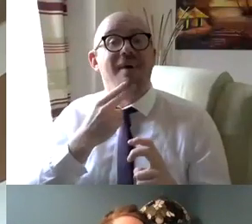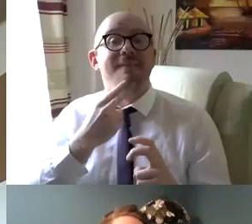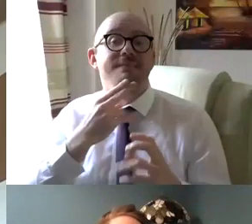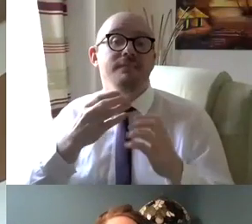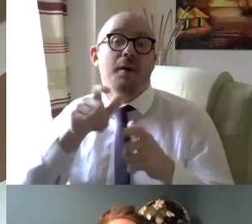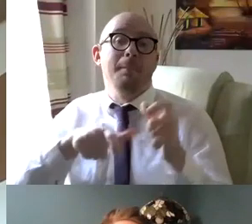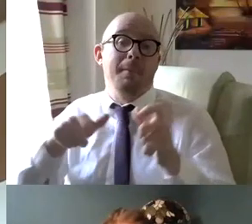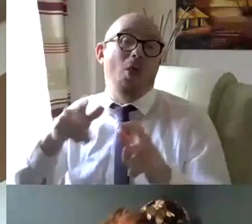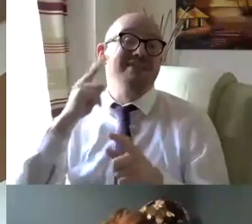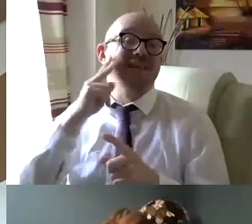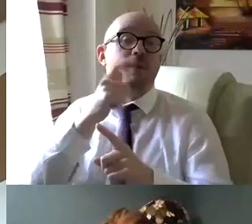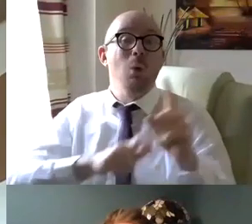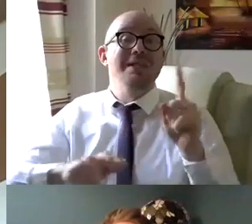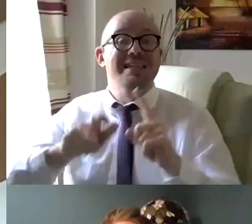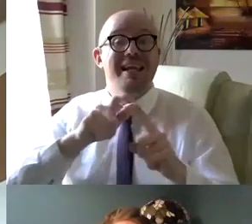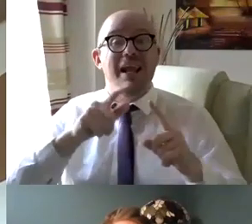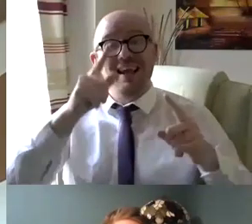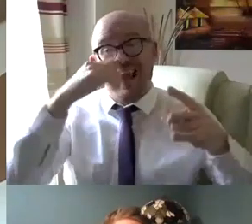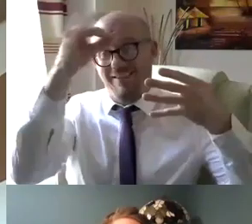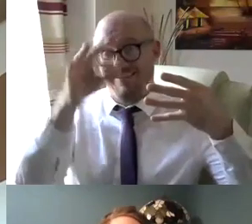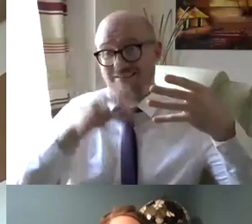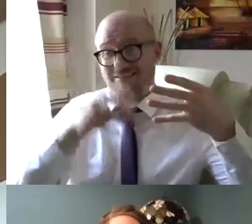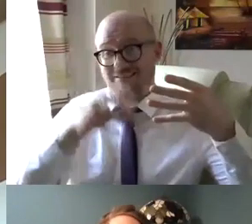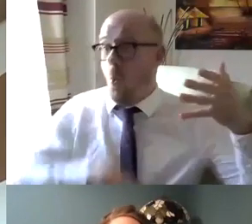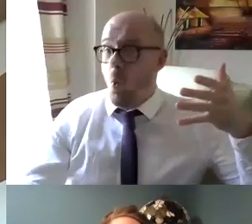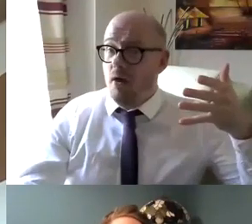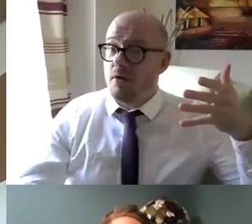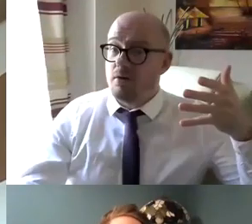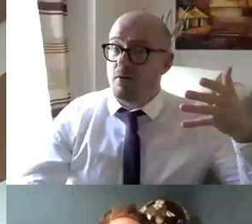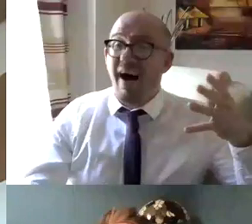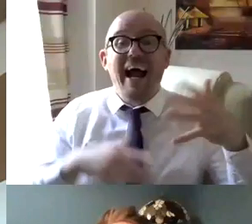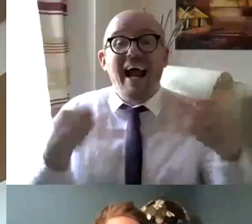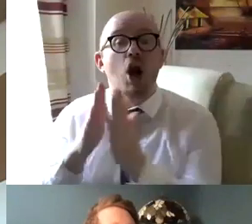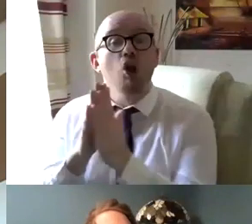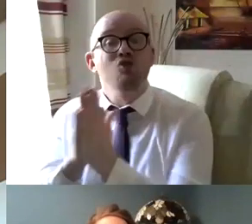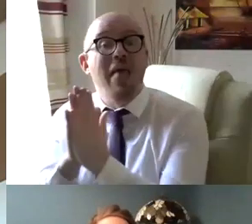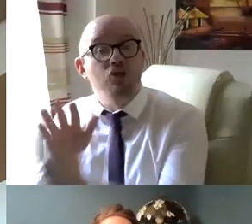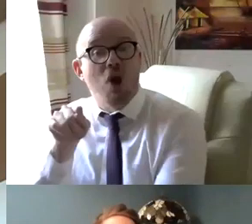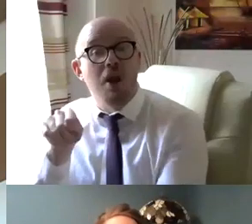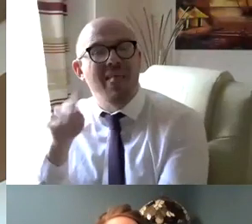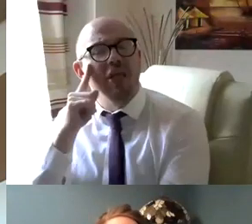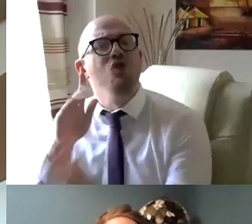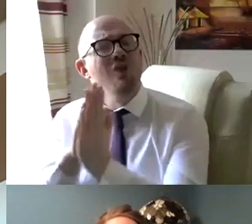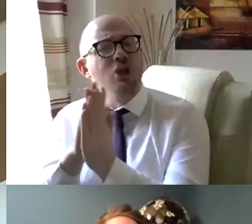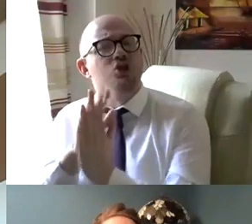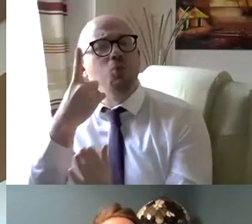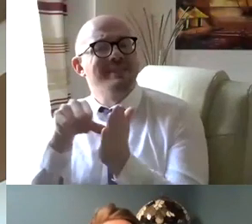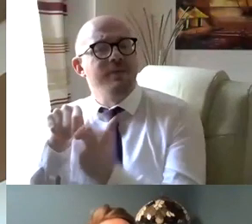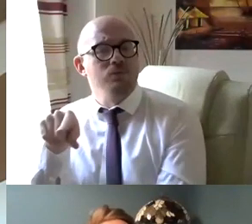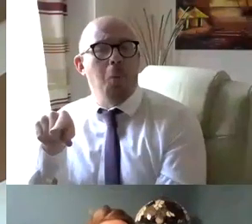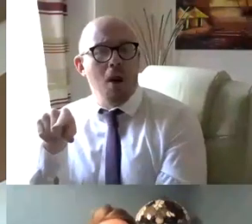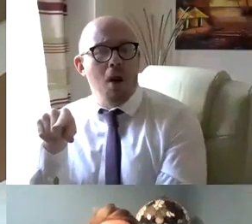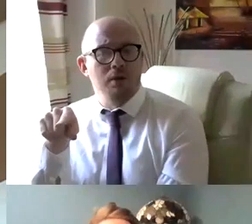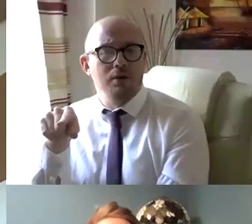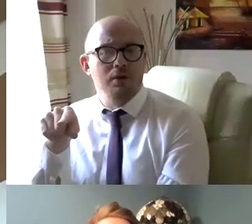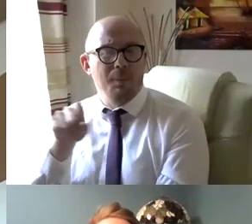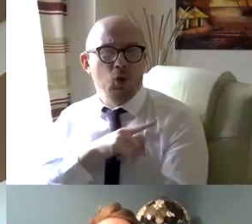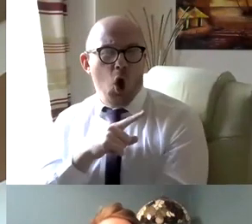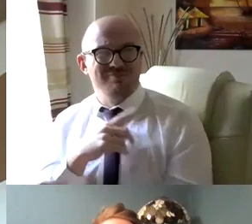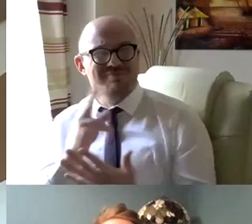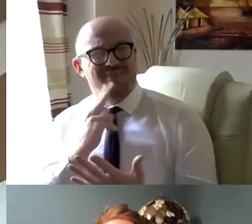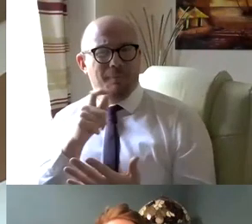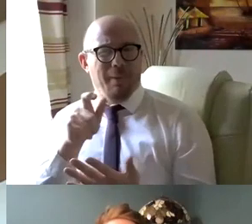think you could argue that deaf people as a community group might share most, and even